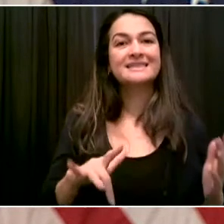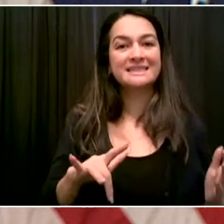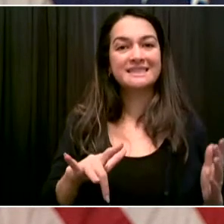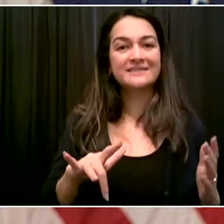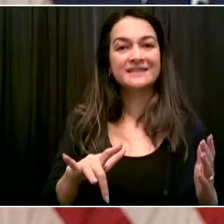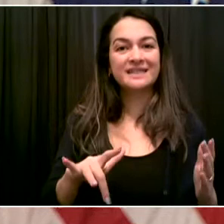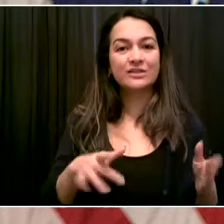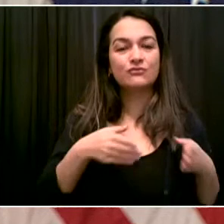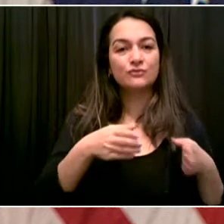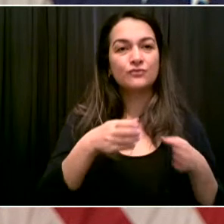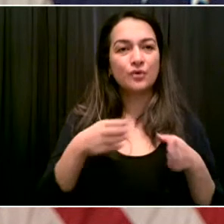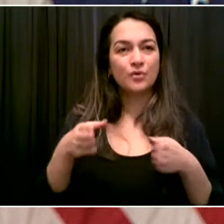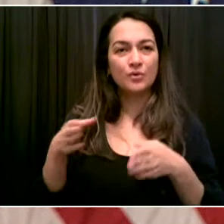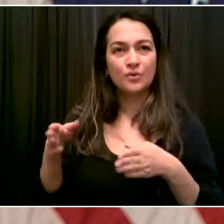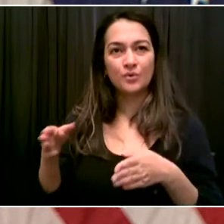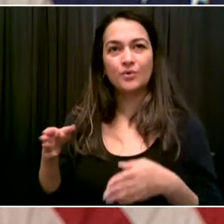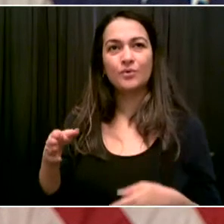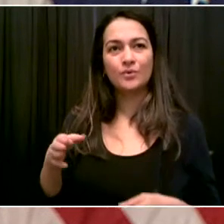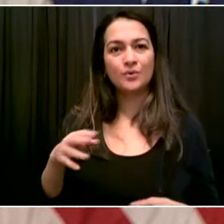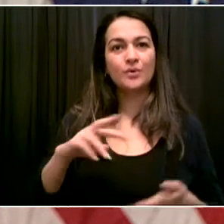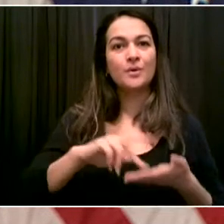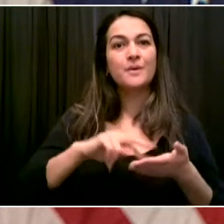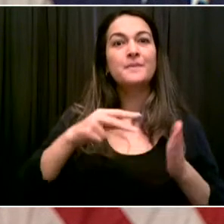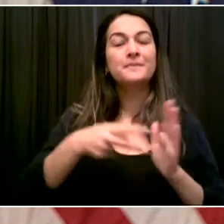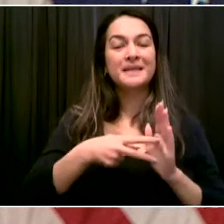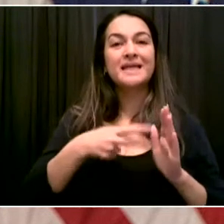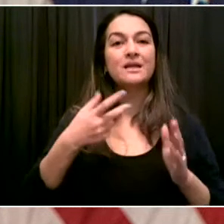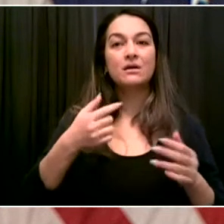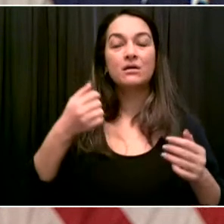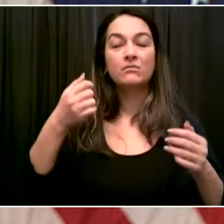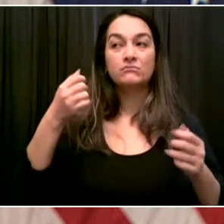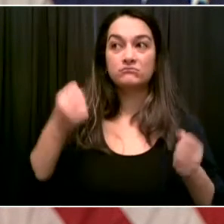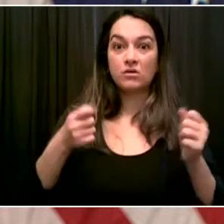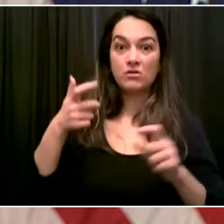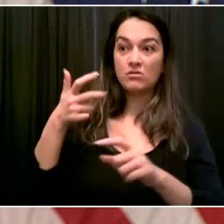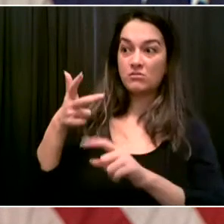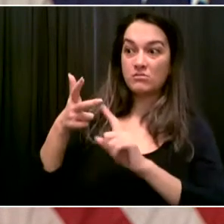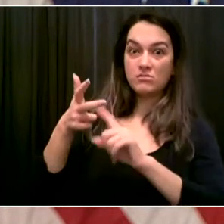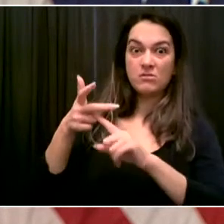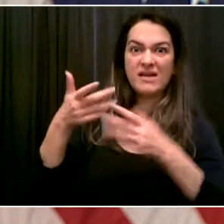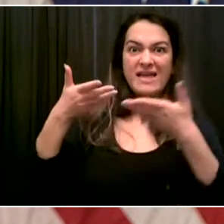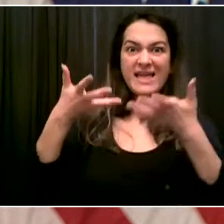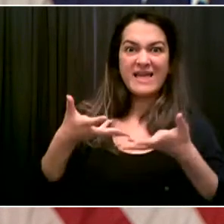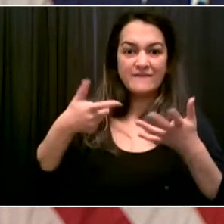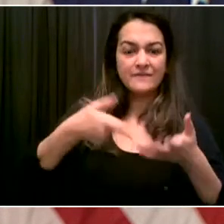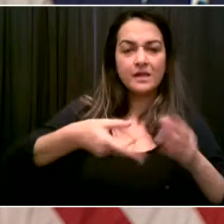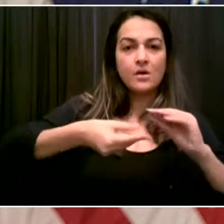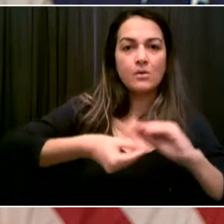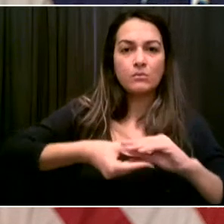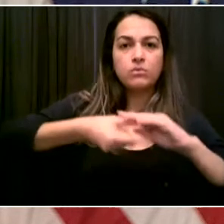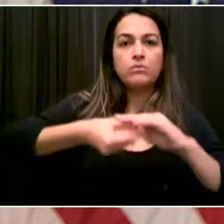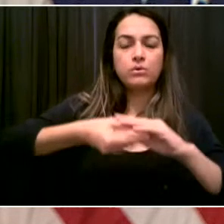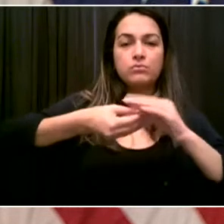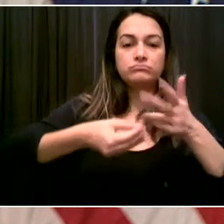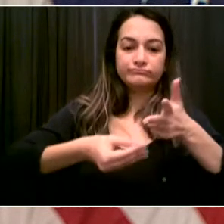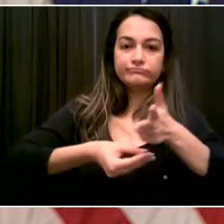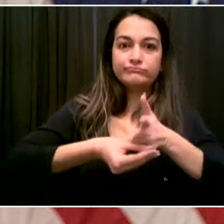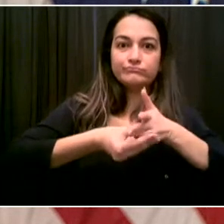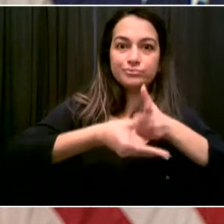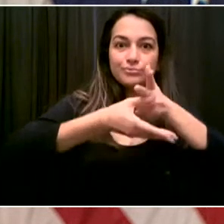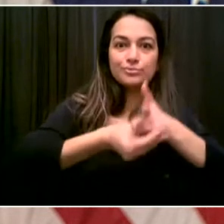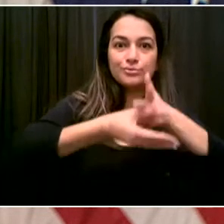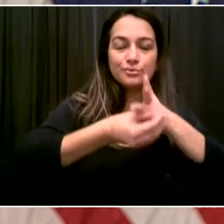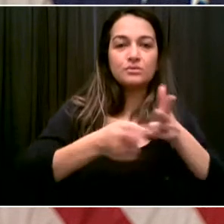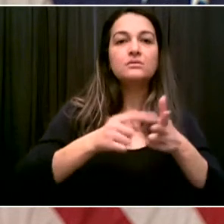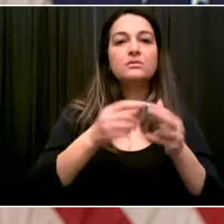basis the behavior of the roadway, so that if anything changes, if anything starts acting a little different than it has